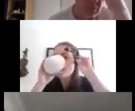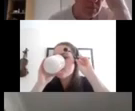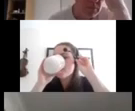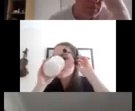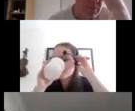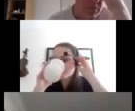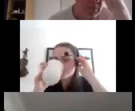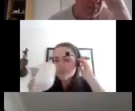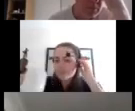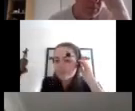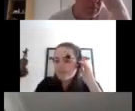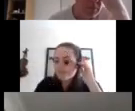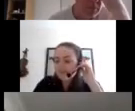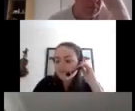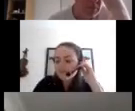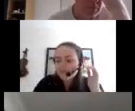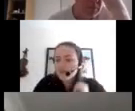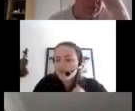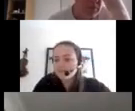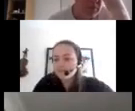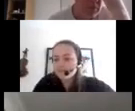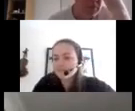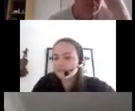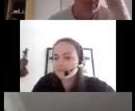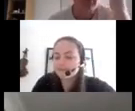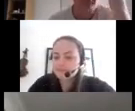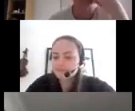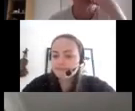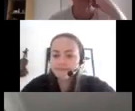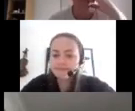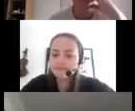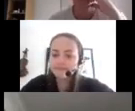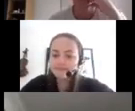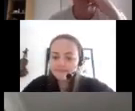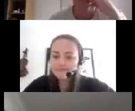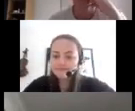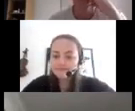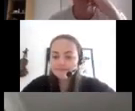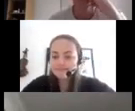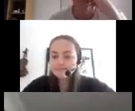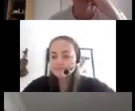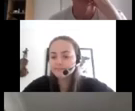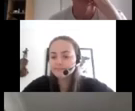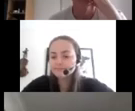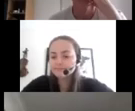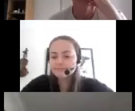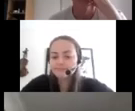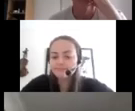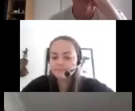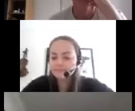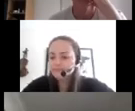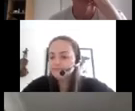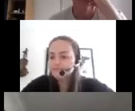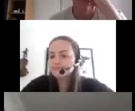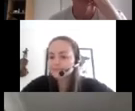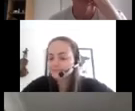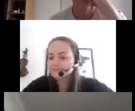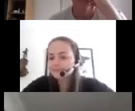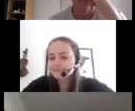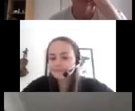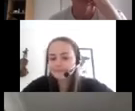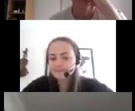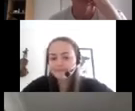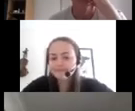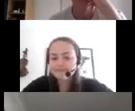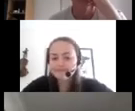discretionary discussion for everybody to just look at that stuff themselves and make their own mind up where they can and ask for support. So we've made this